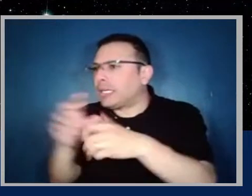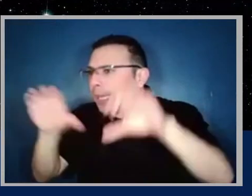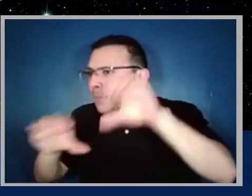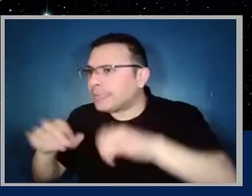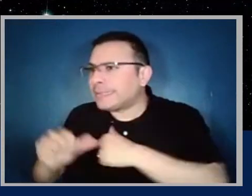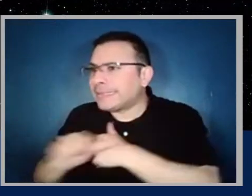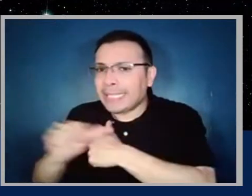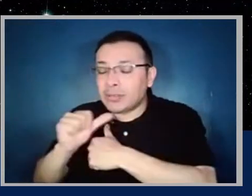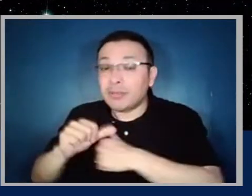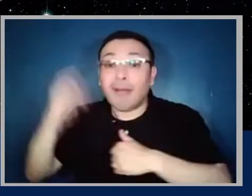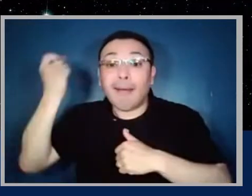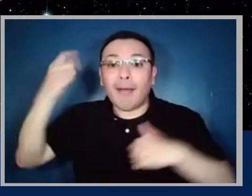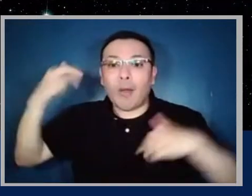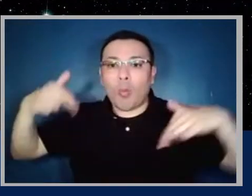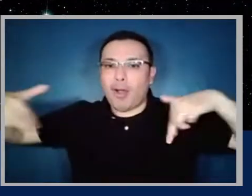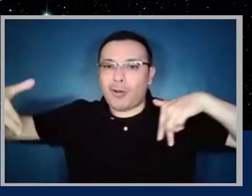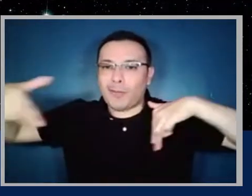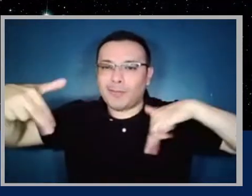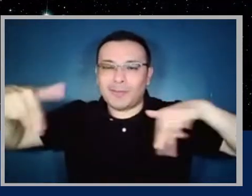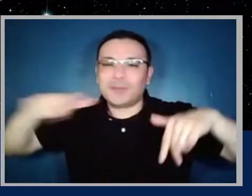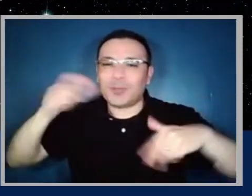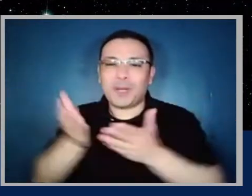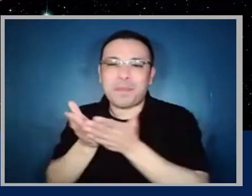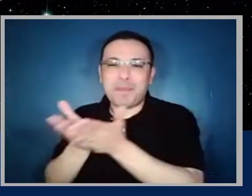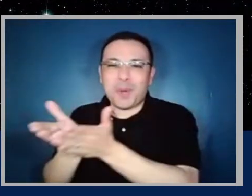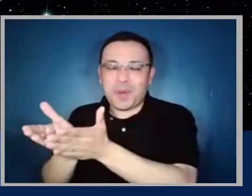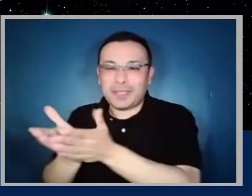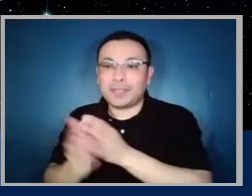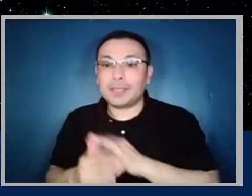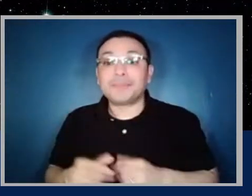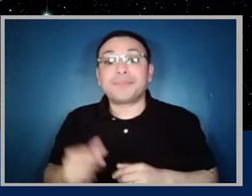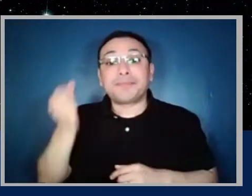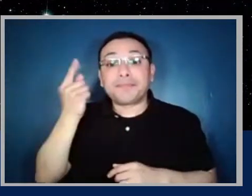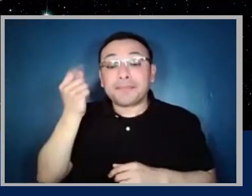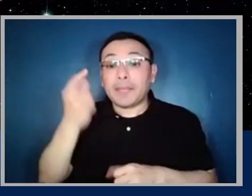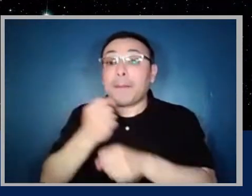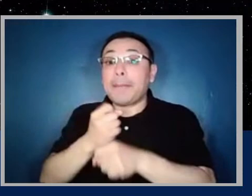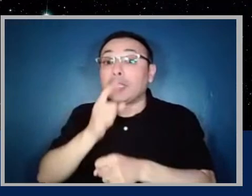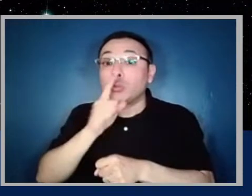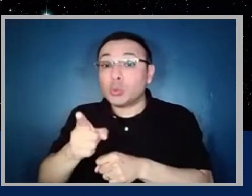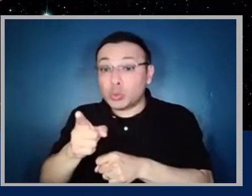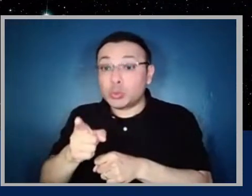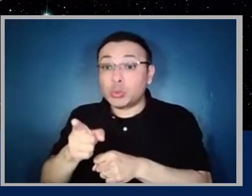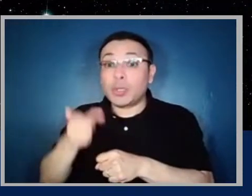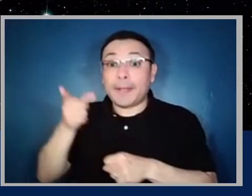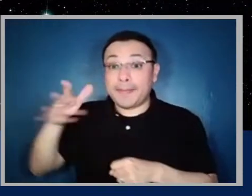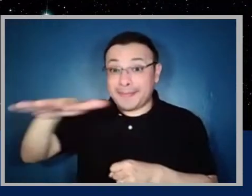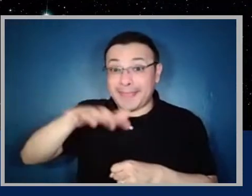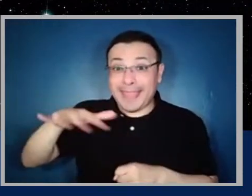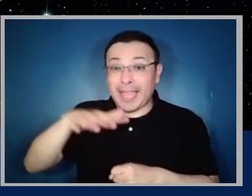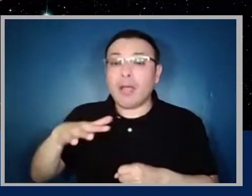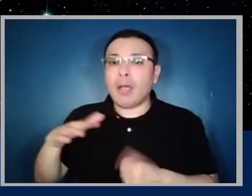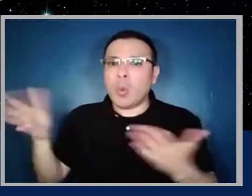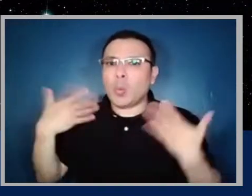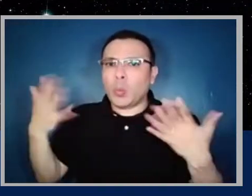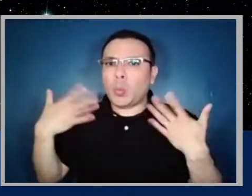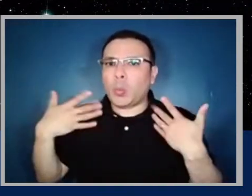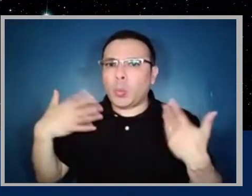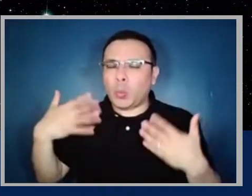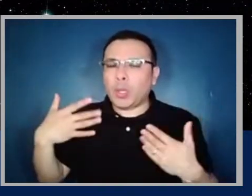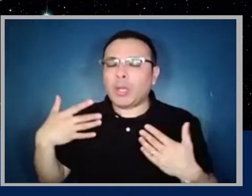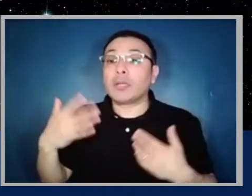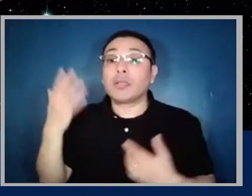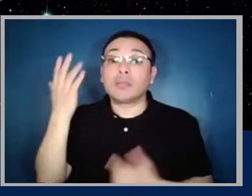can keep air cooling to that vehicle, because it's in the middle of the desert, which is very warm or very cold, depending